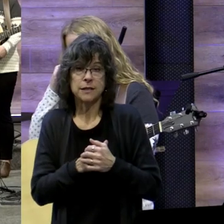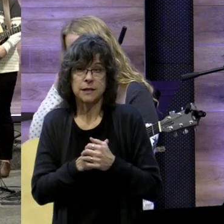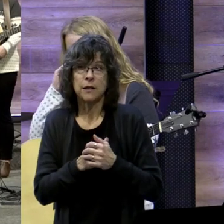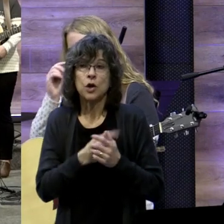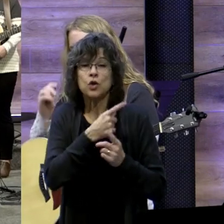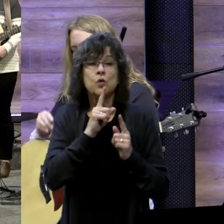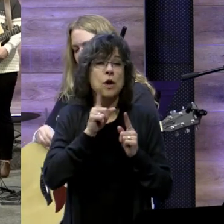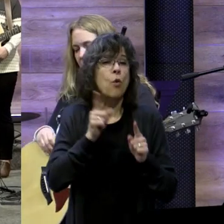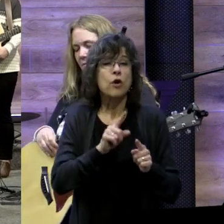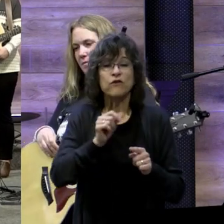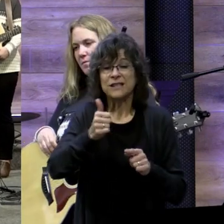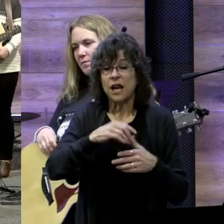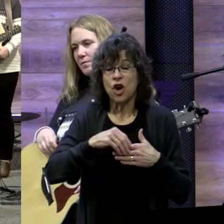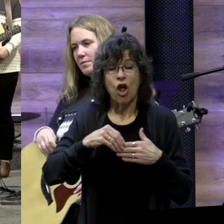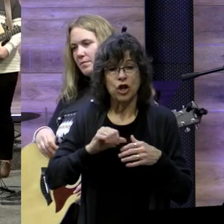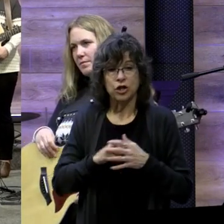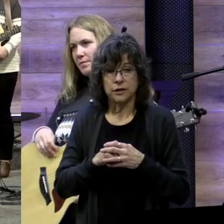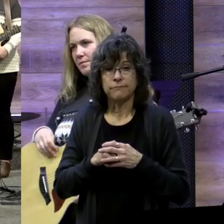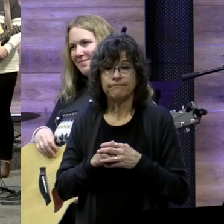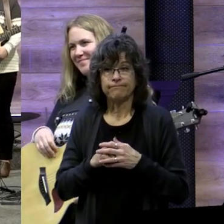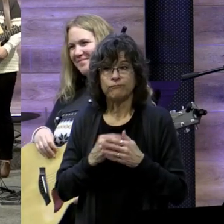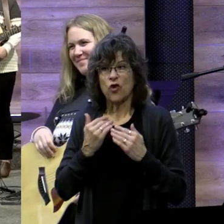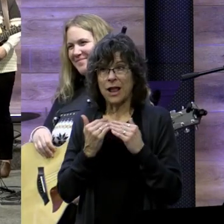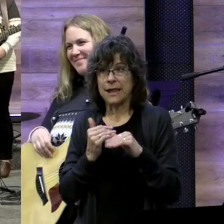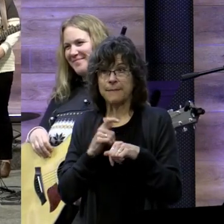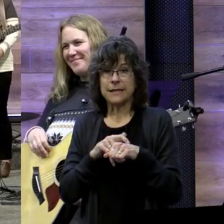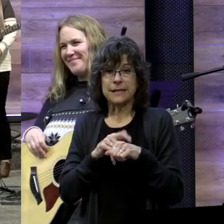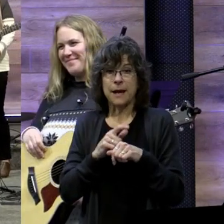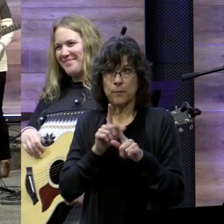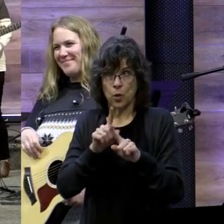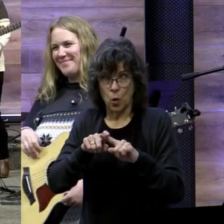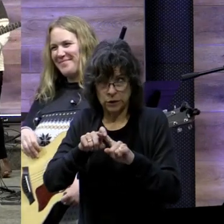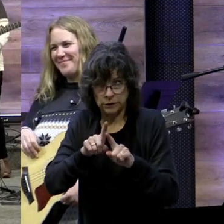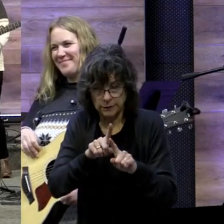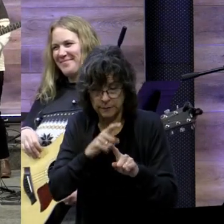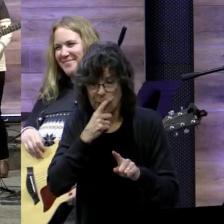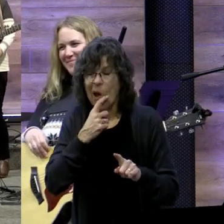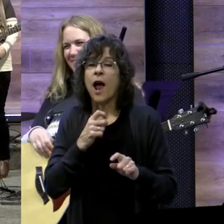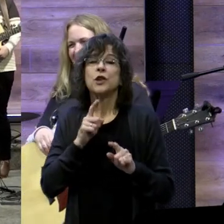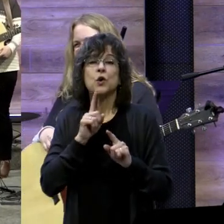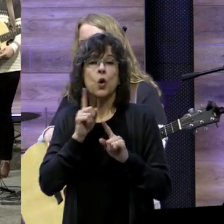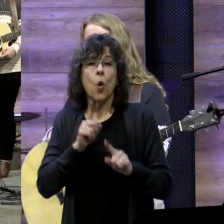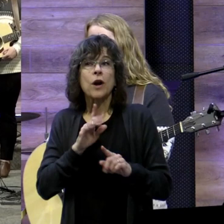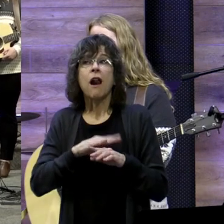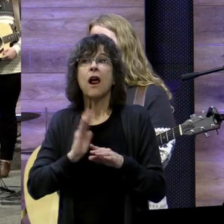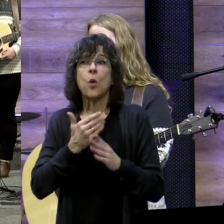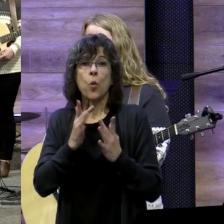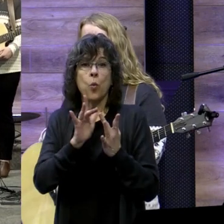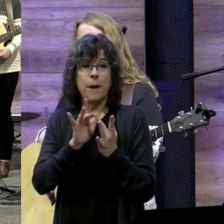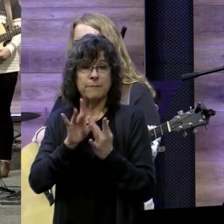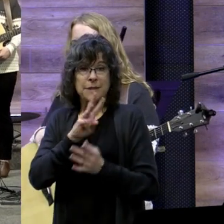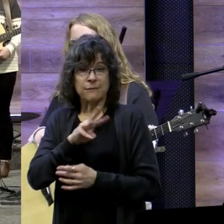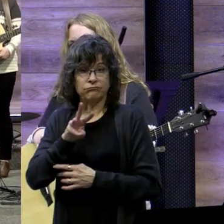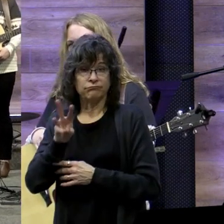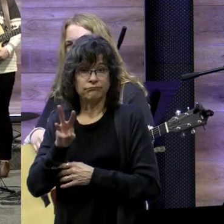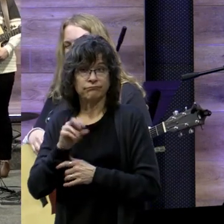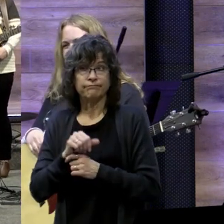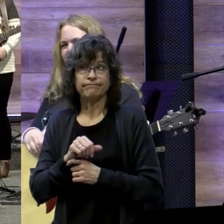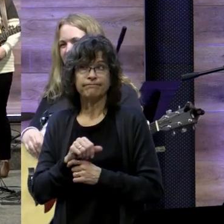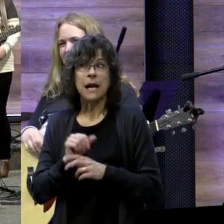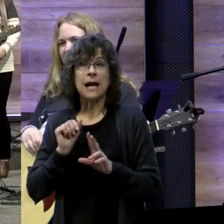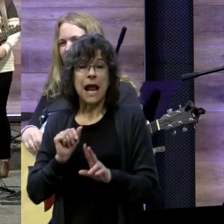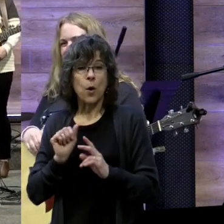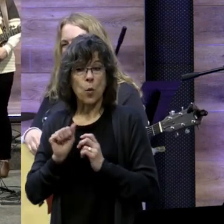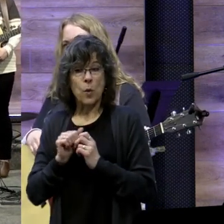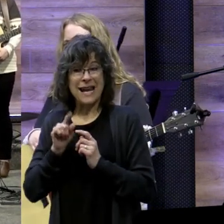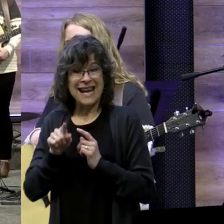for $10, limited time sale. I'll get to that in a second. You can order that on our website. So two big things with that.